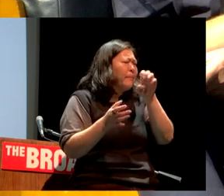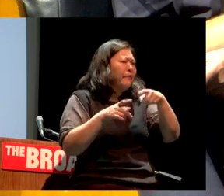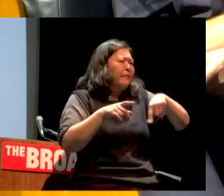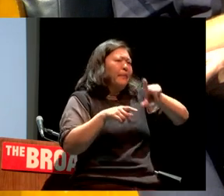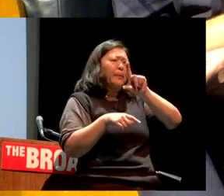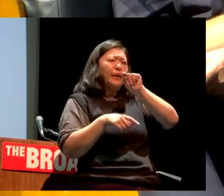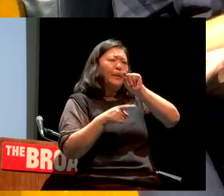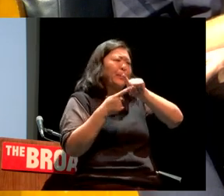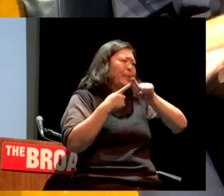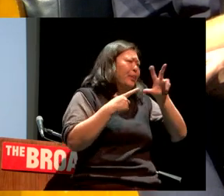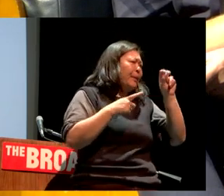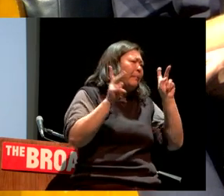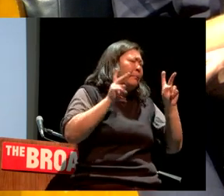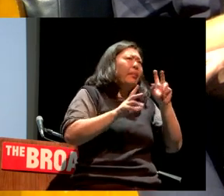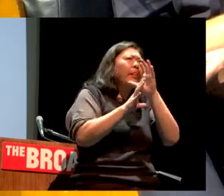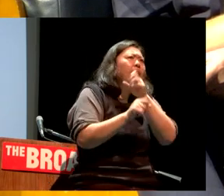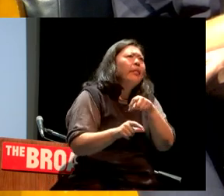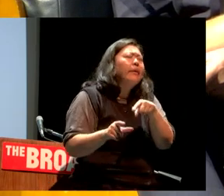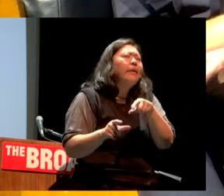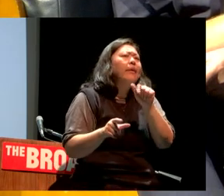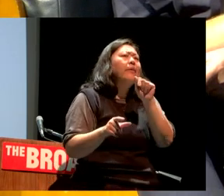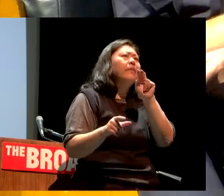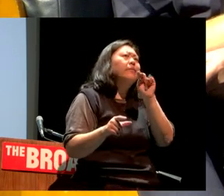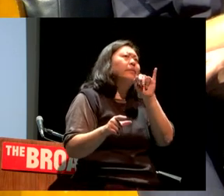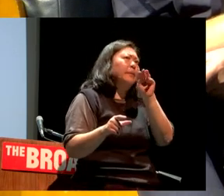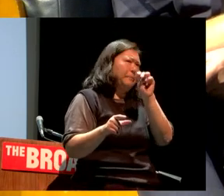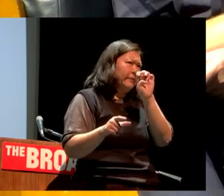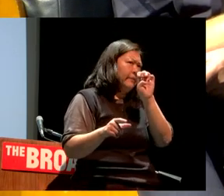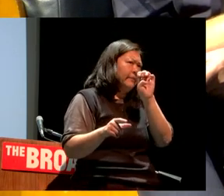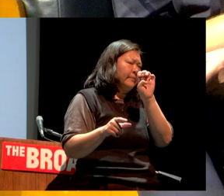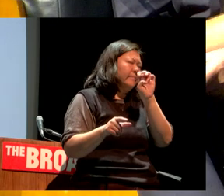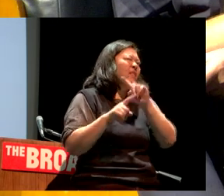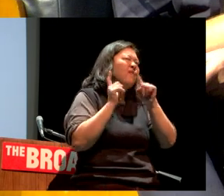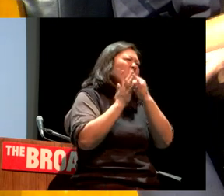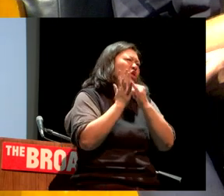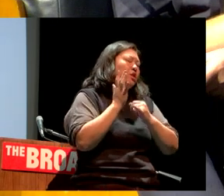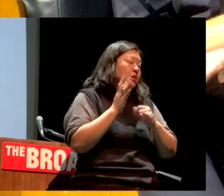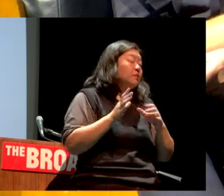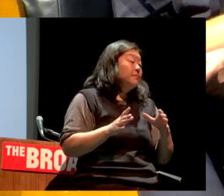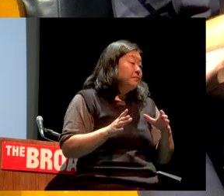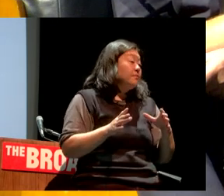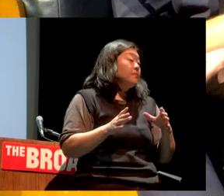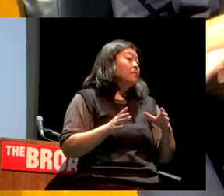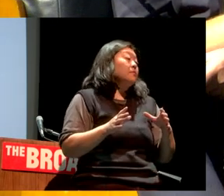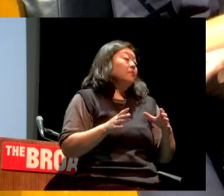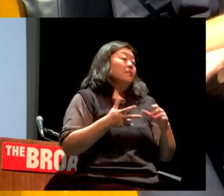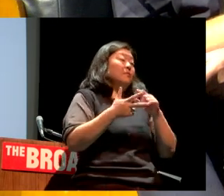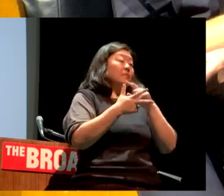like classicism. Yeah. It's the Madonna and Child of the NFT.